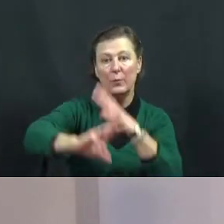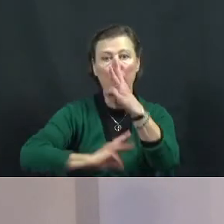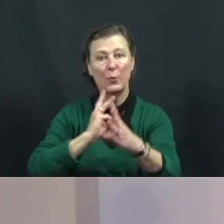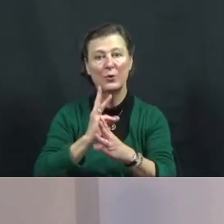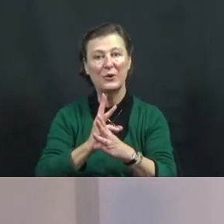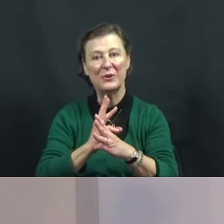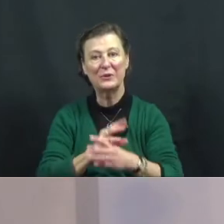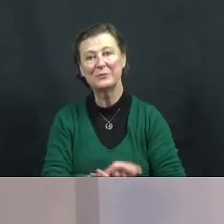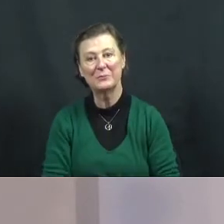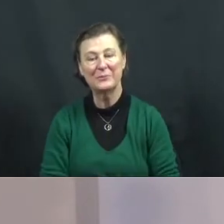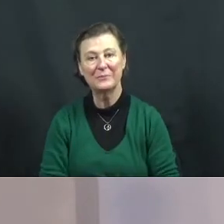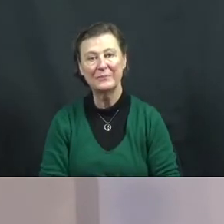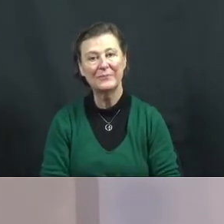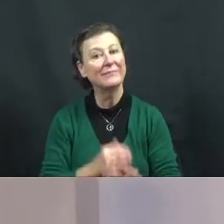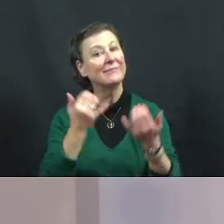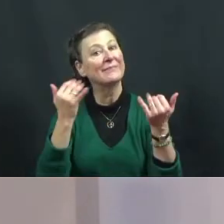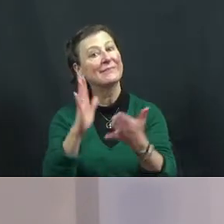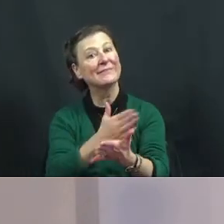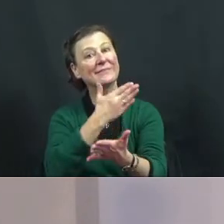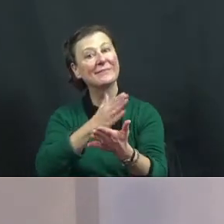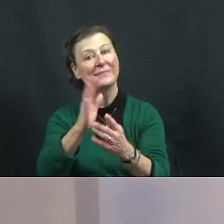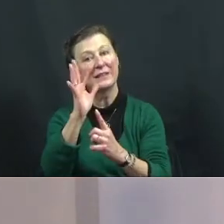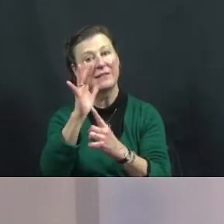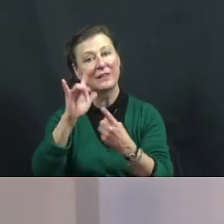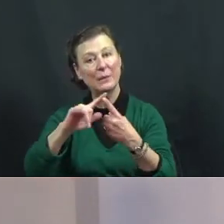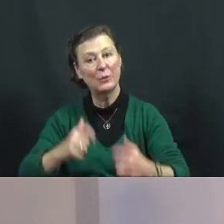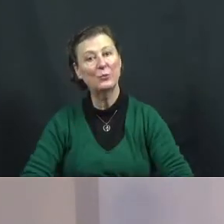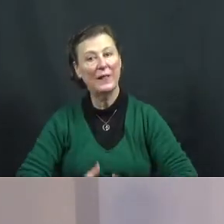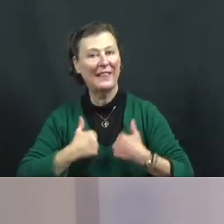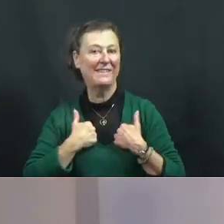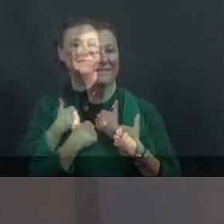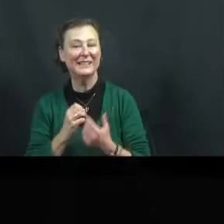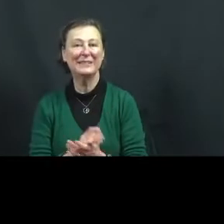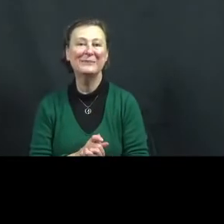large. Let us sing the flame into life.